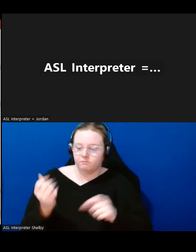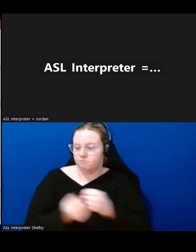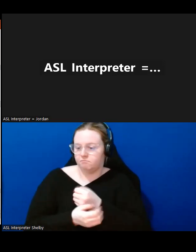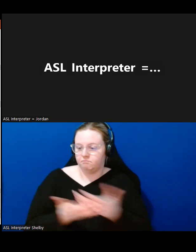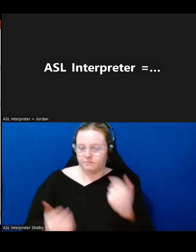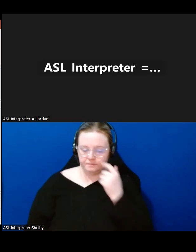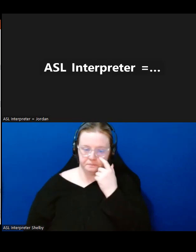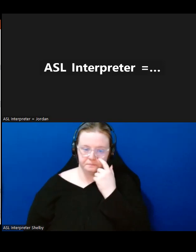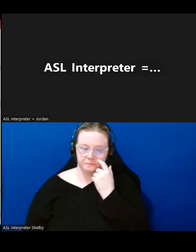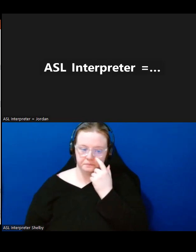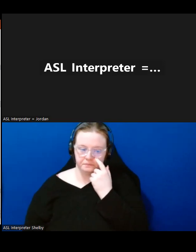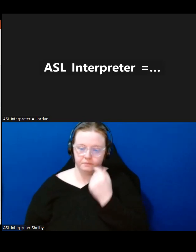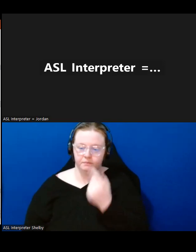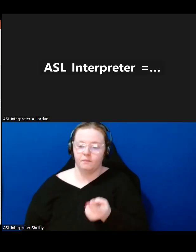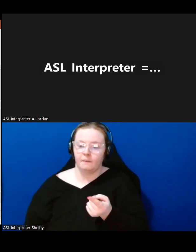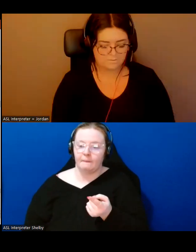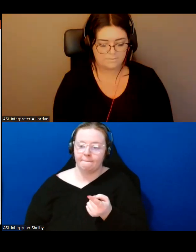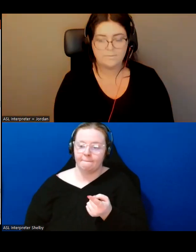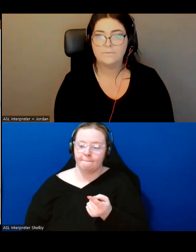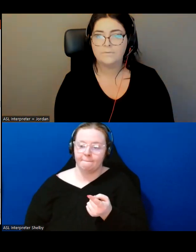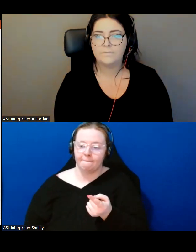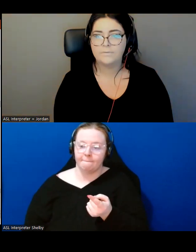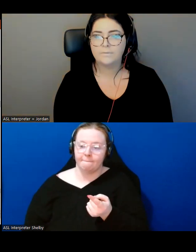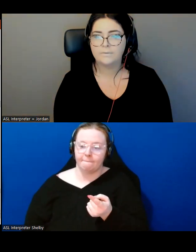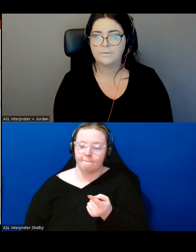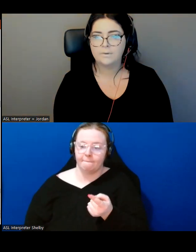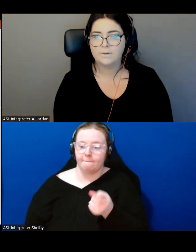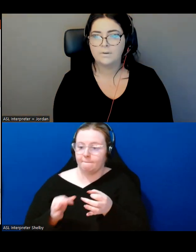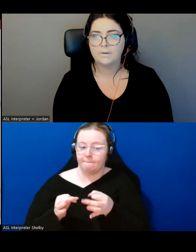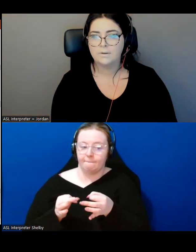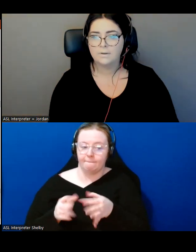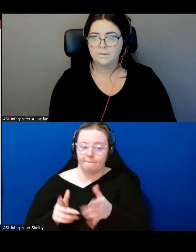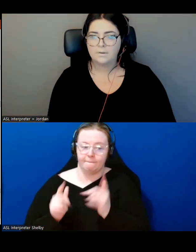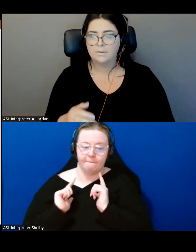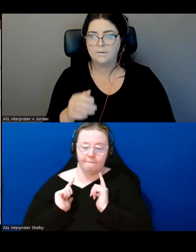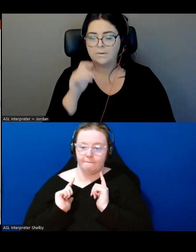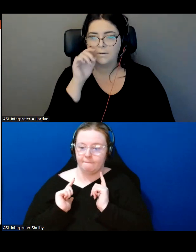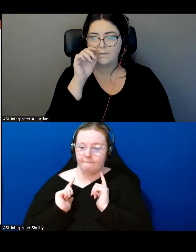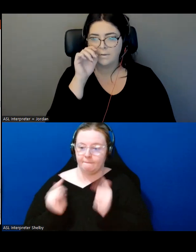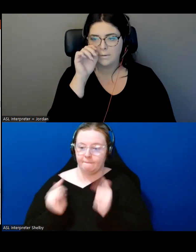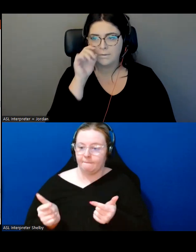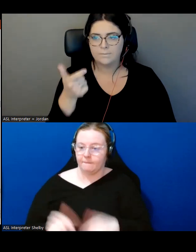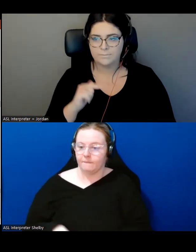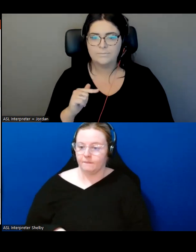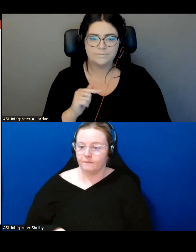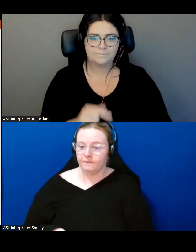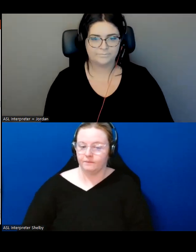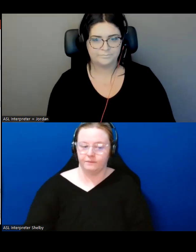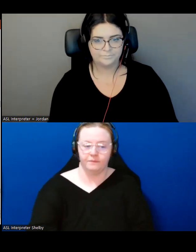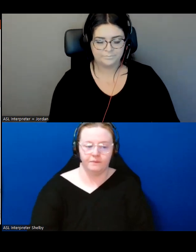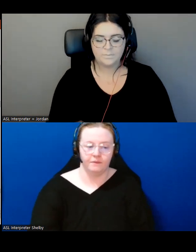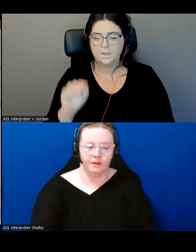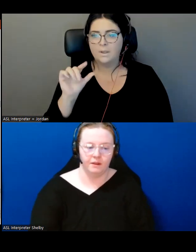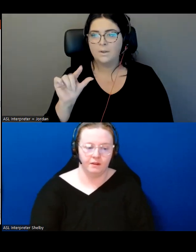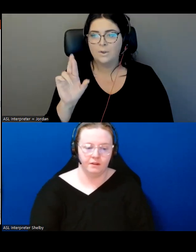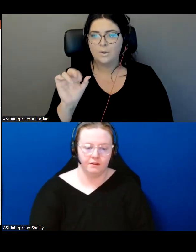One thing that we do have in common, though, is that the grant decisions aren't made by one person. We do have review